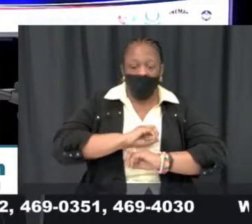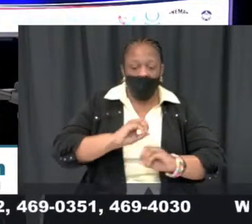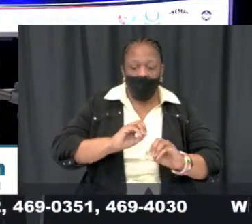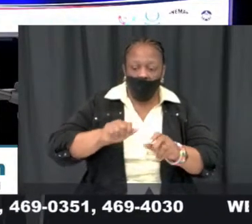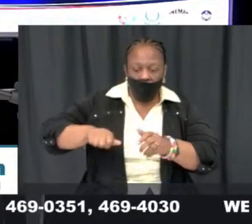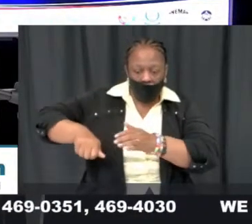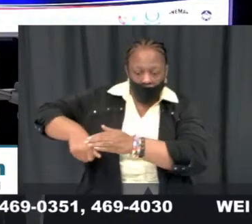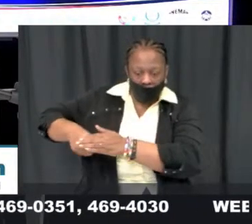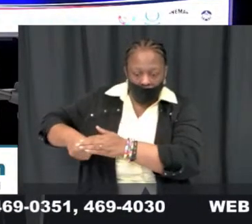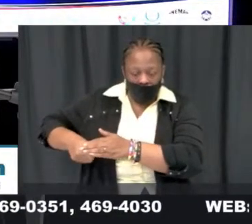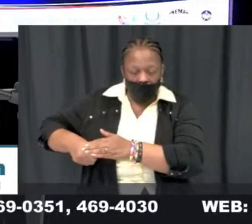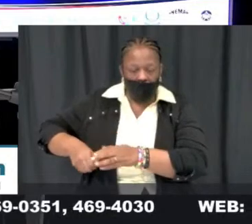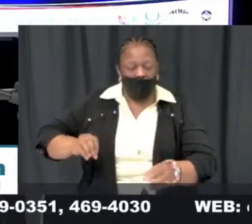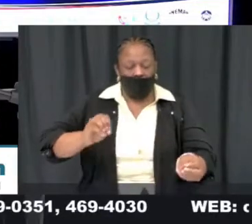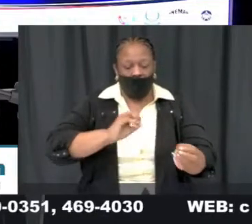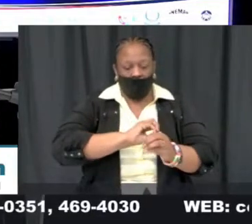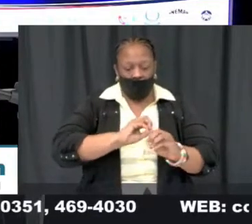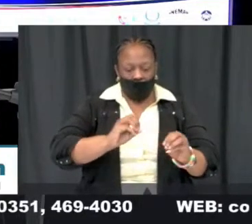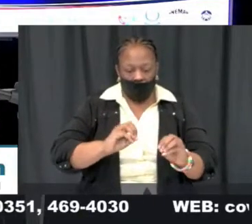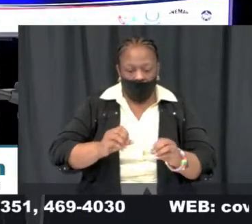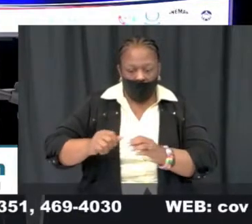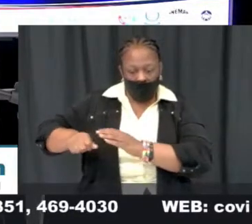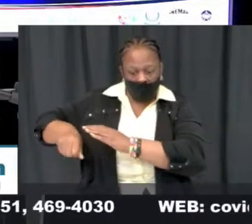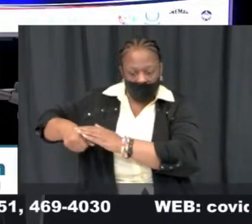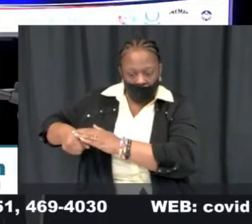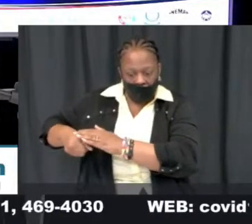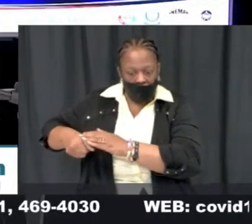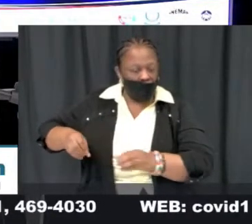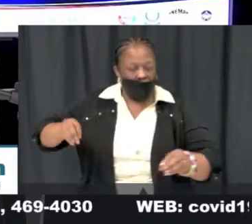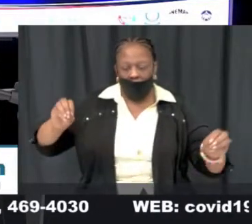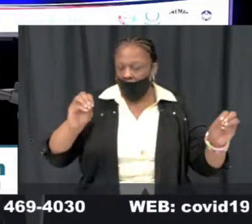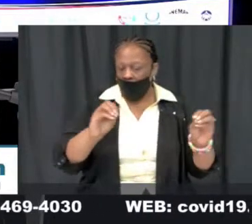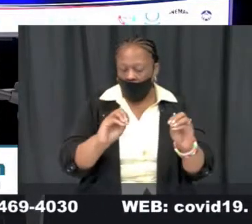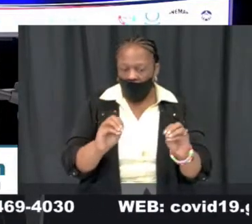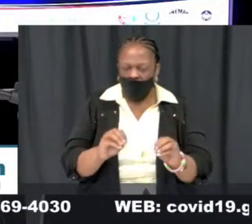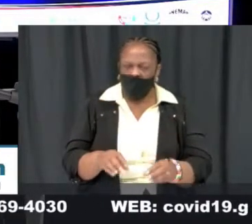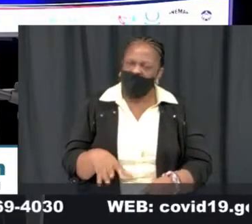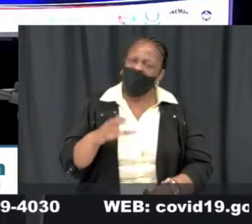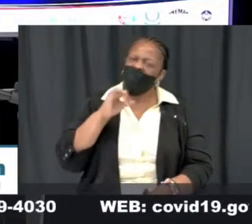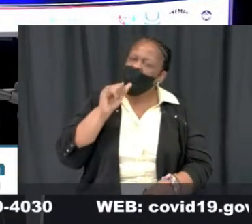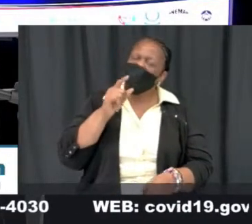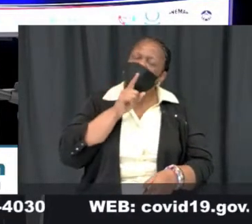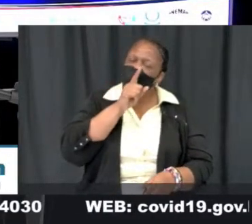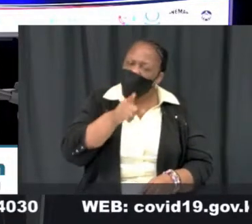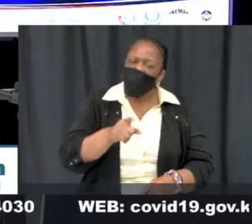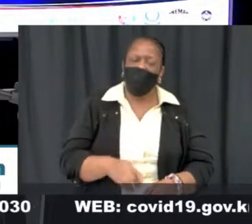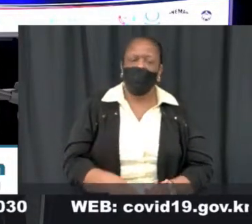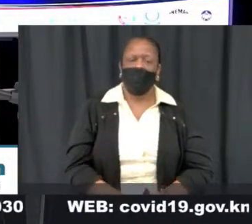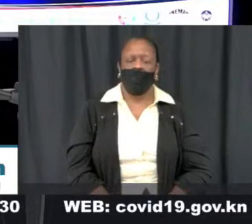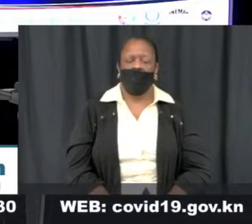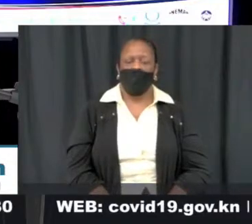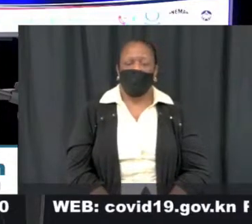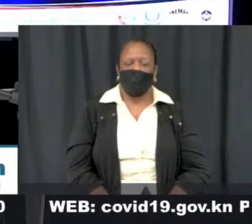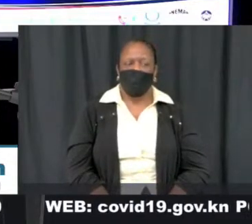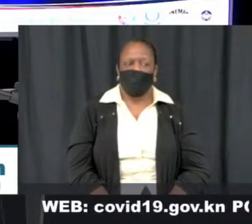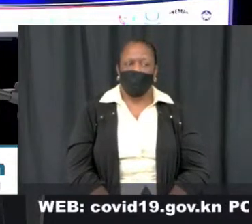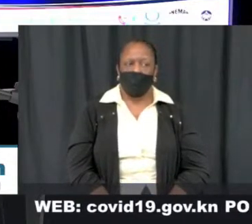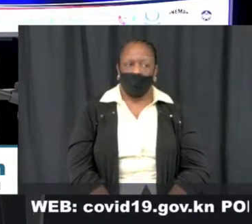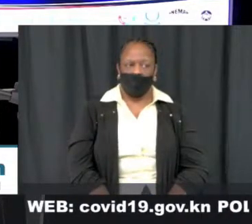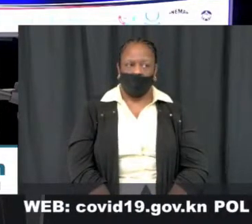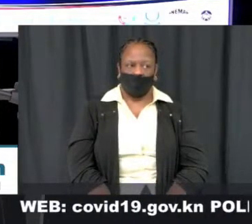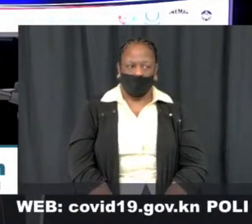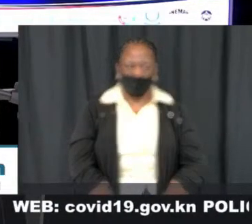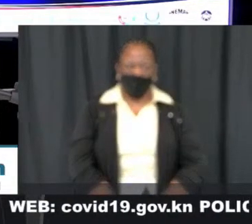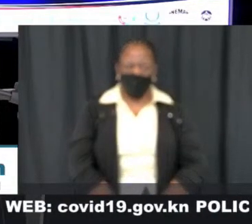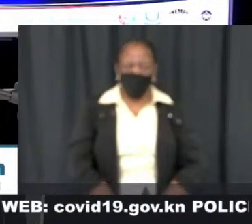in place. None. We have created bubbles for special consideration, and we have been